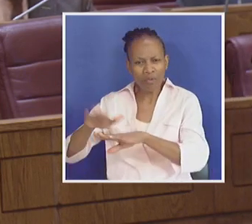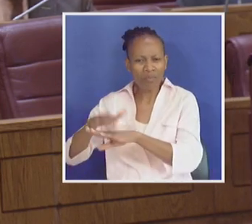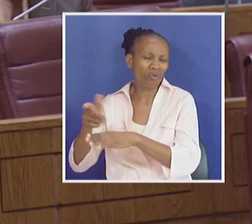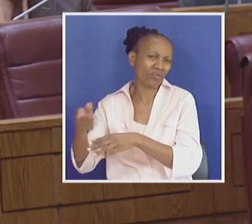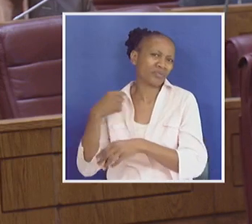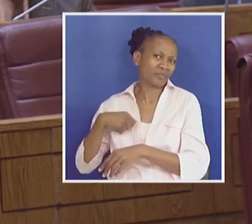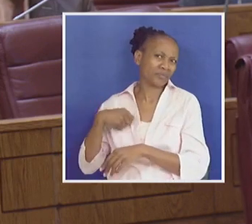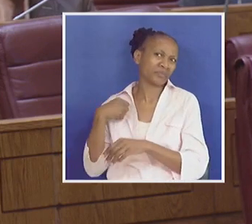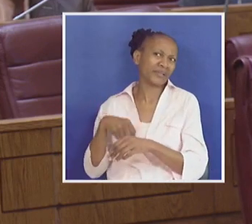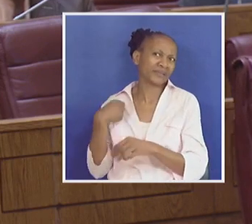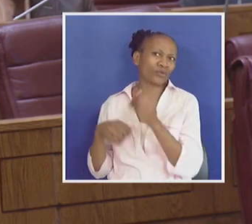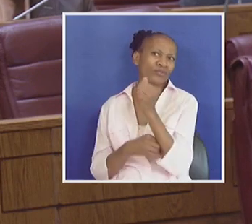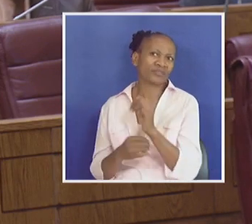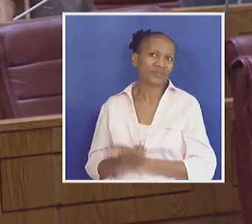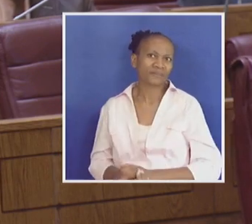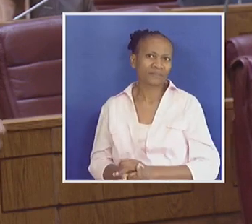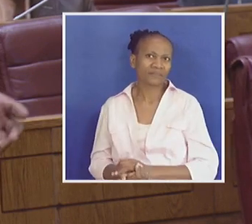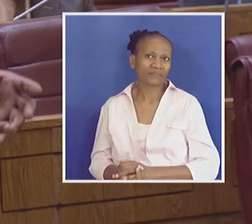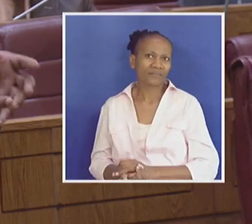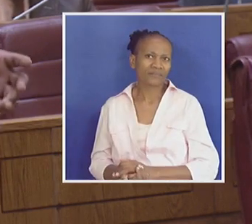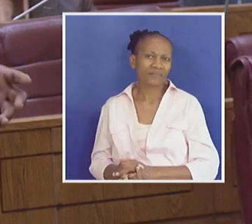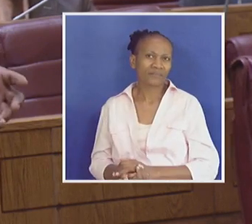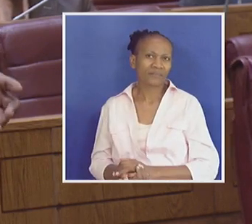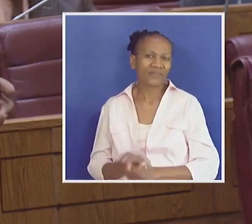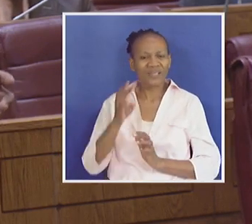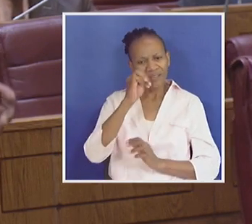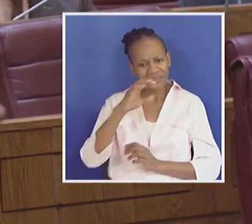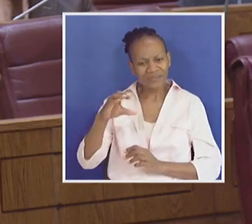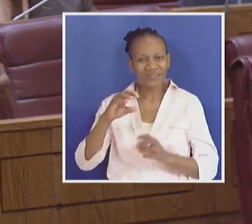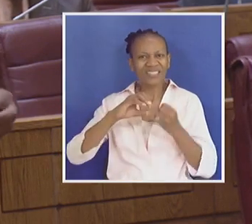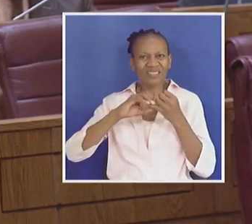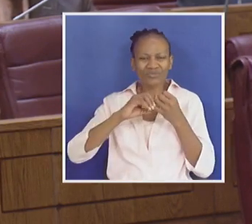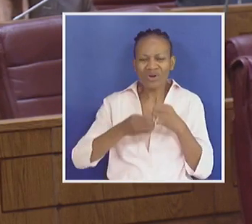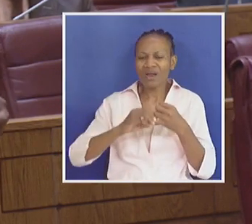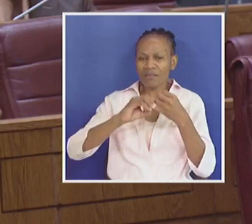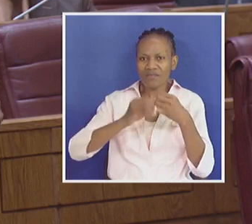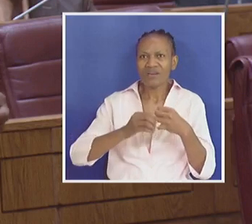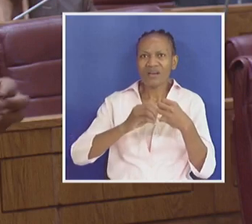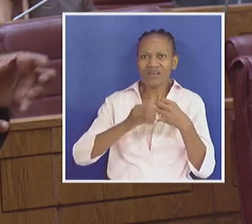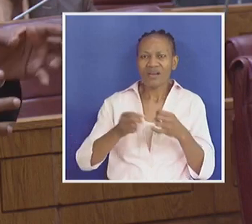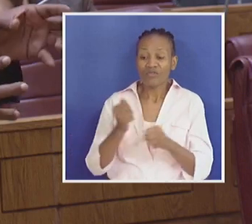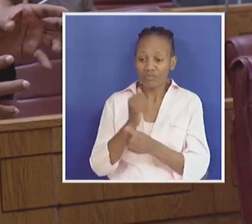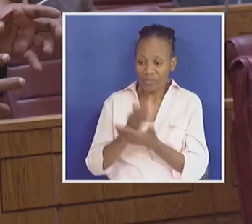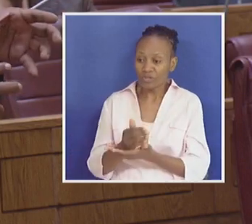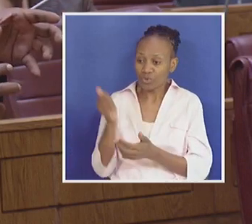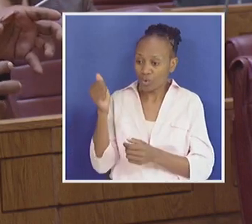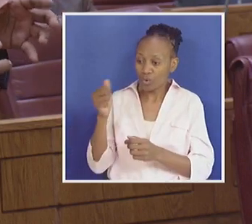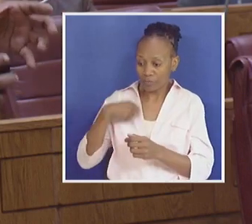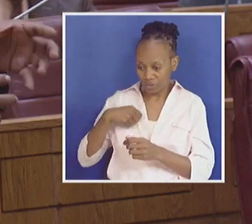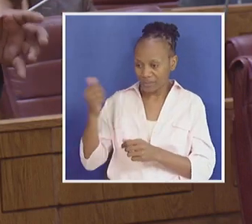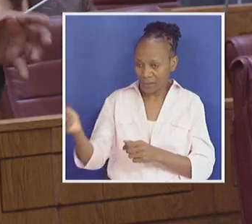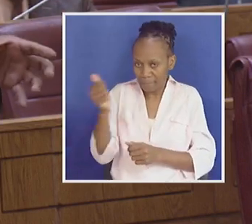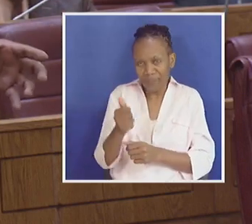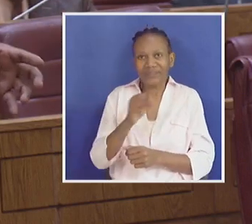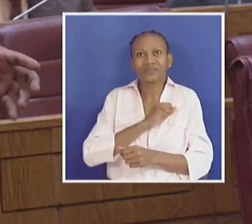and he made some attempt that the municipality, in order to elect their office bearers, they must